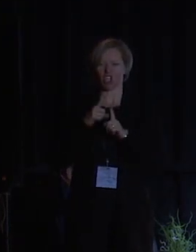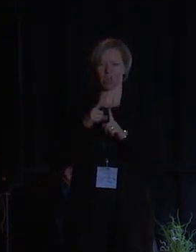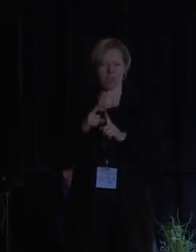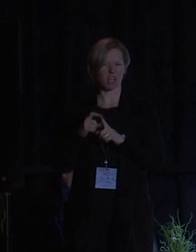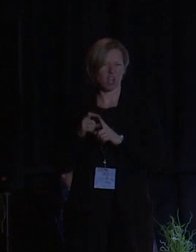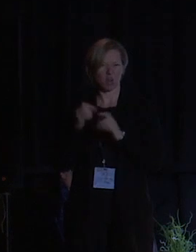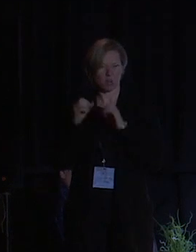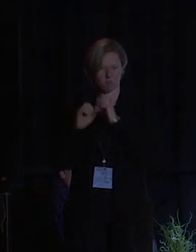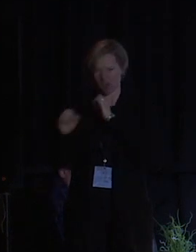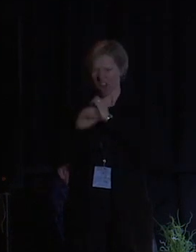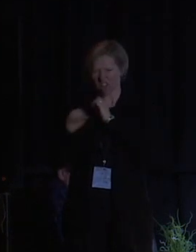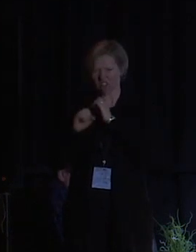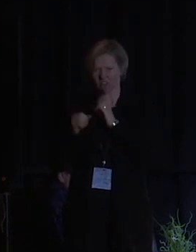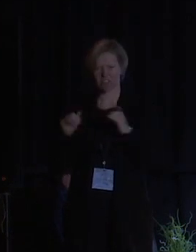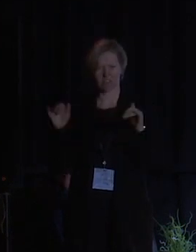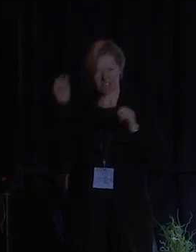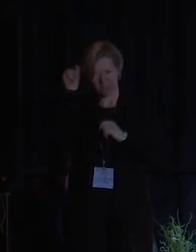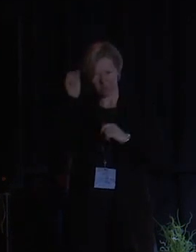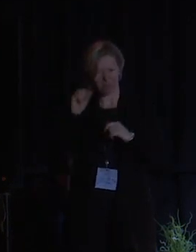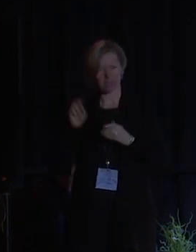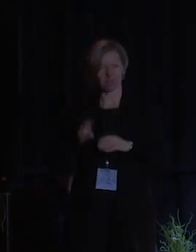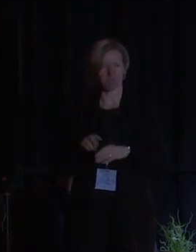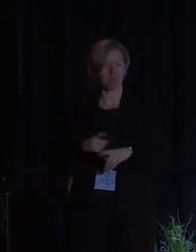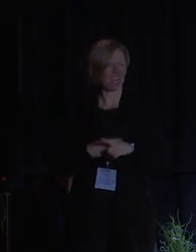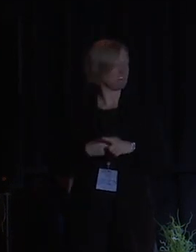Arts Council England. Woo!